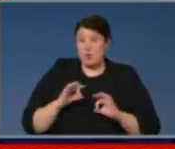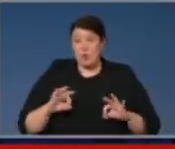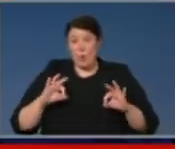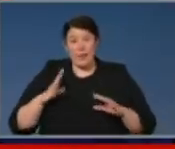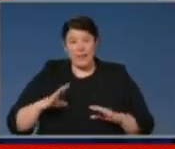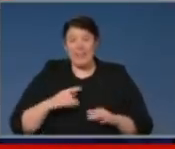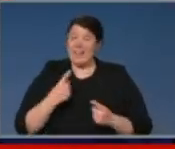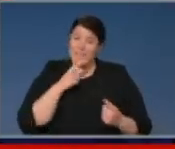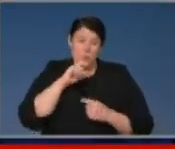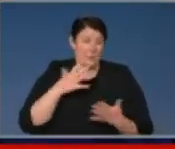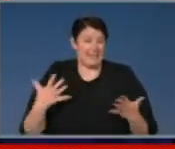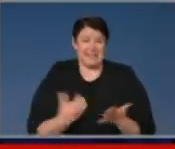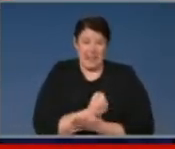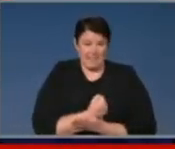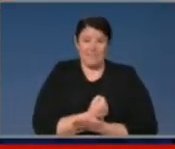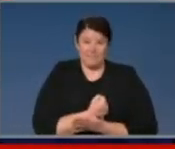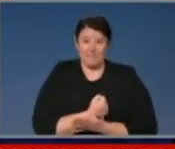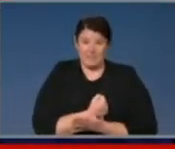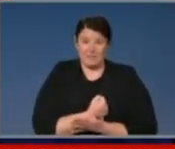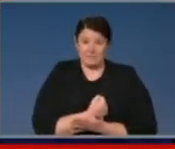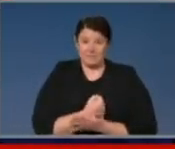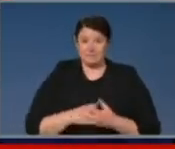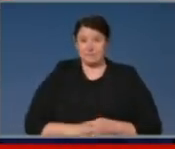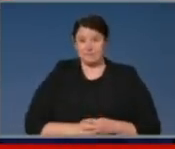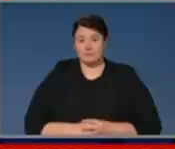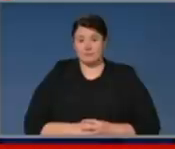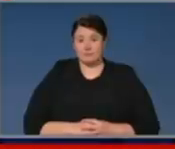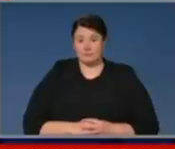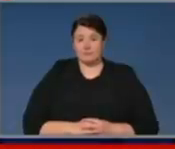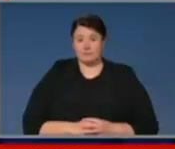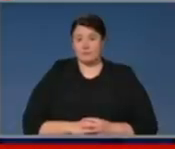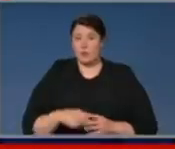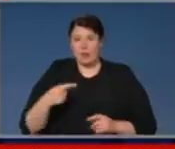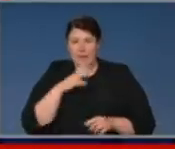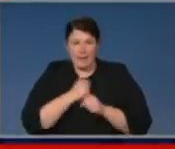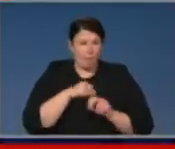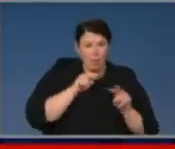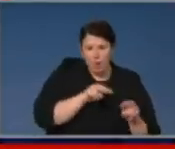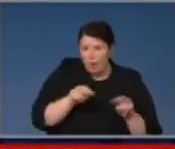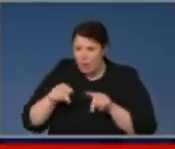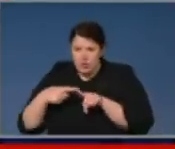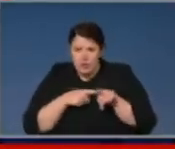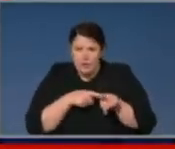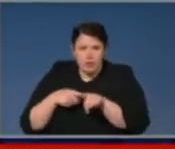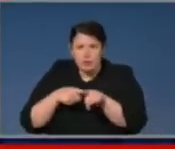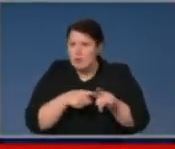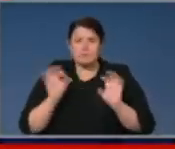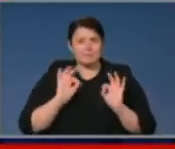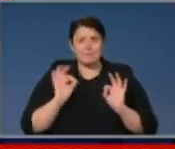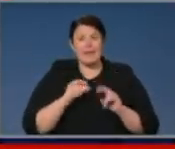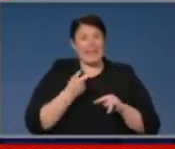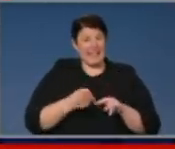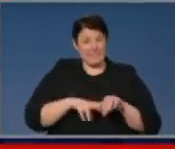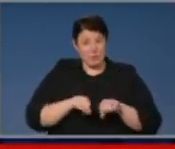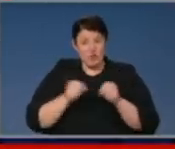of data for the purposes of finding people with whom you have been in close contact, and it's punishable by jail if there's a